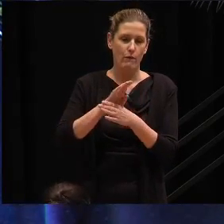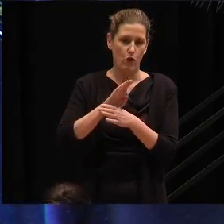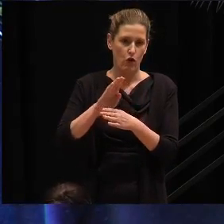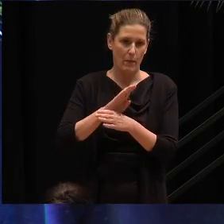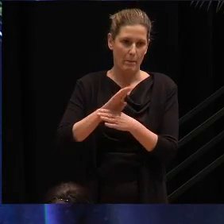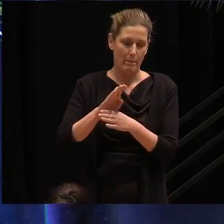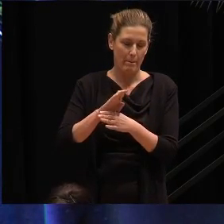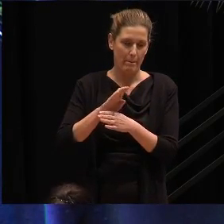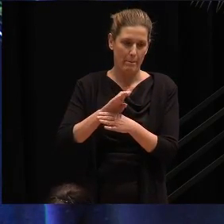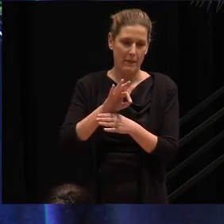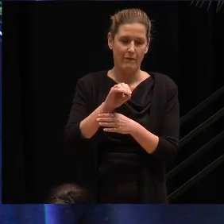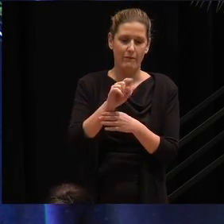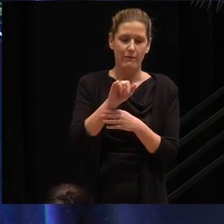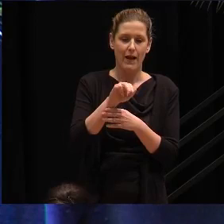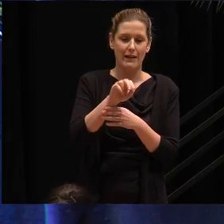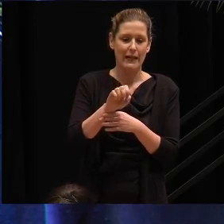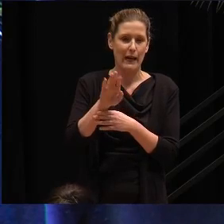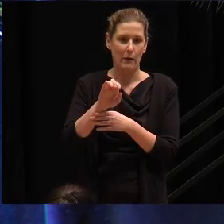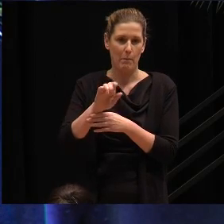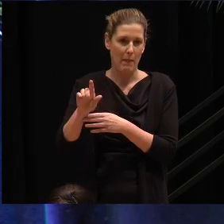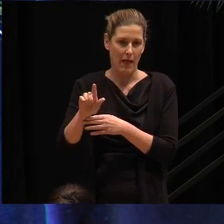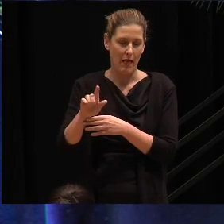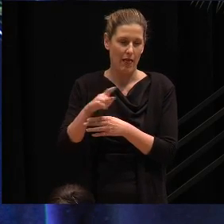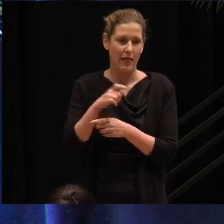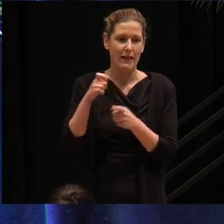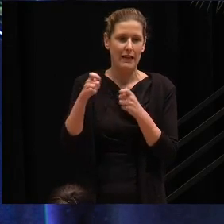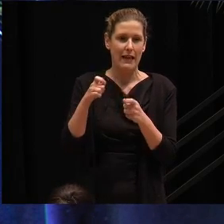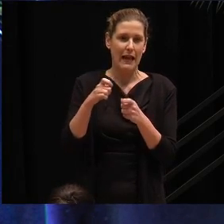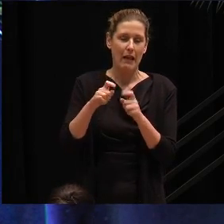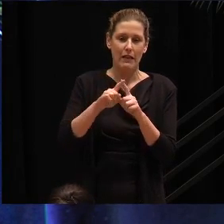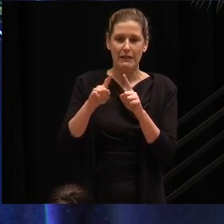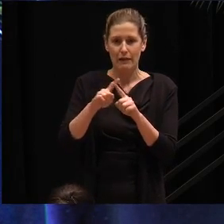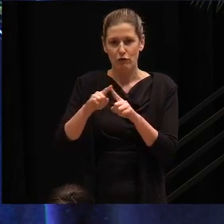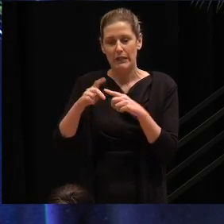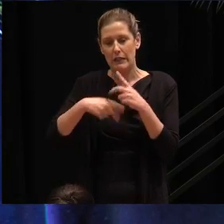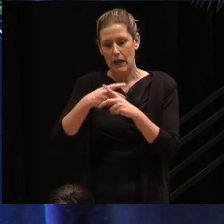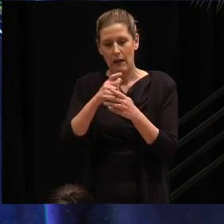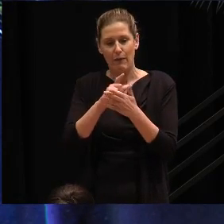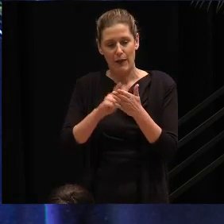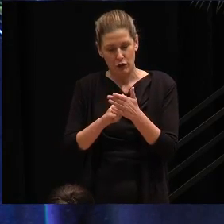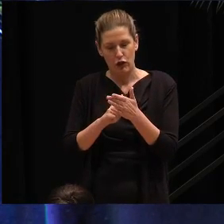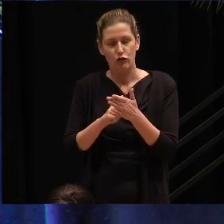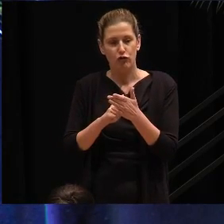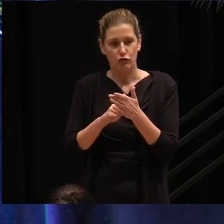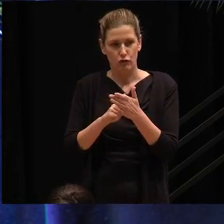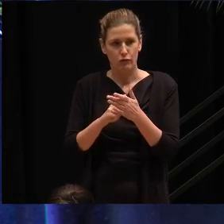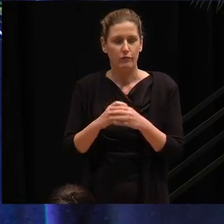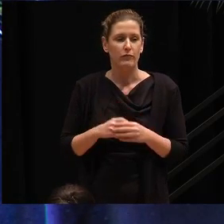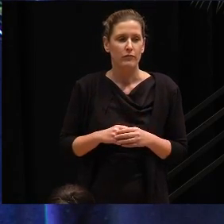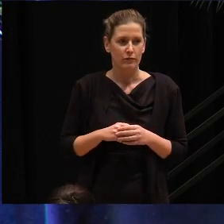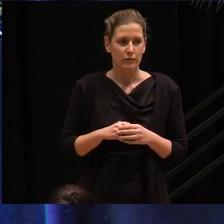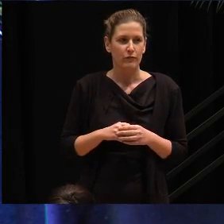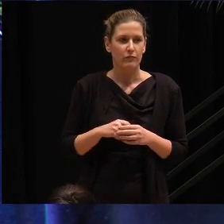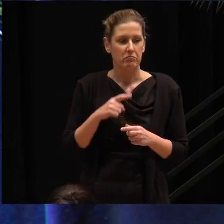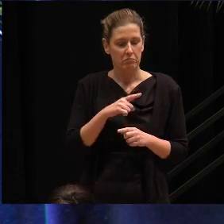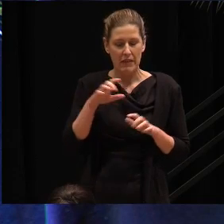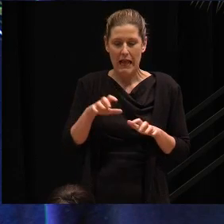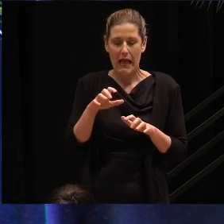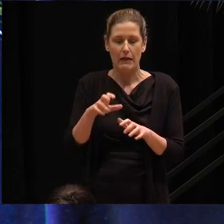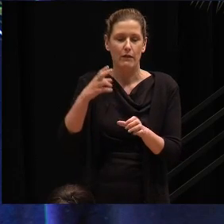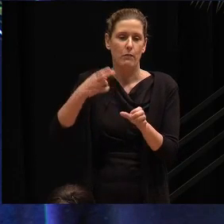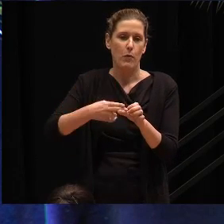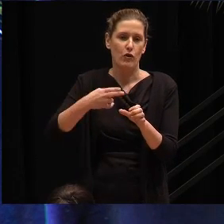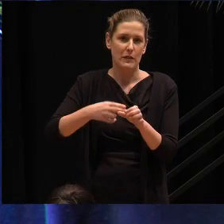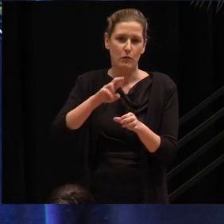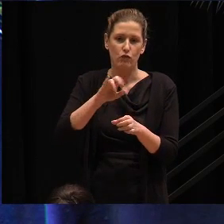which handles general civil litigation, criminal litigation, and domestic relations, and certainly an active